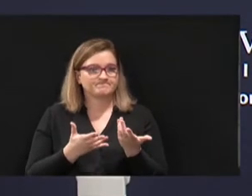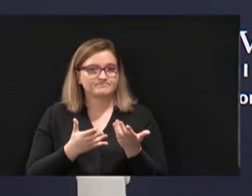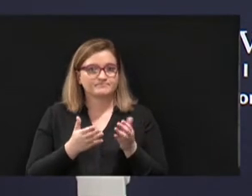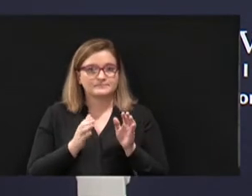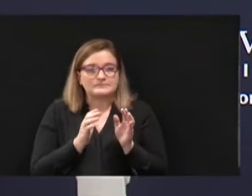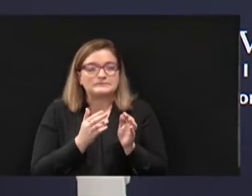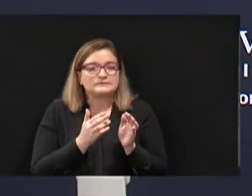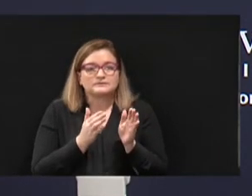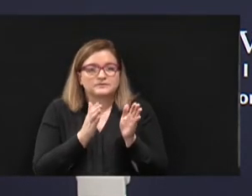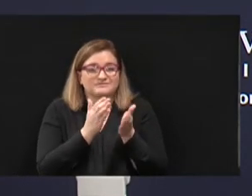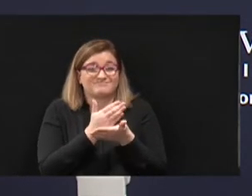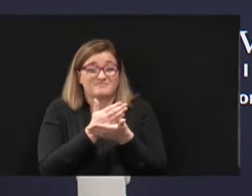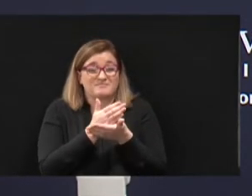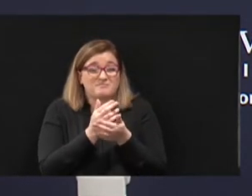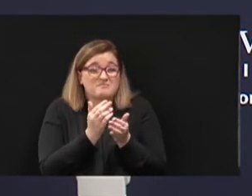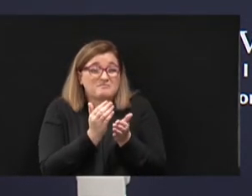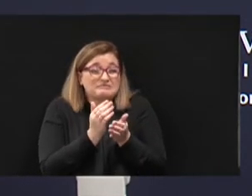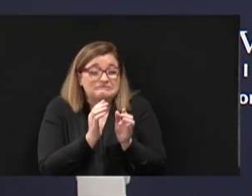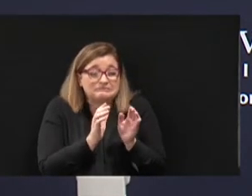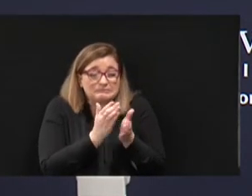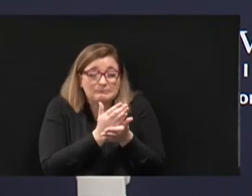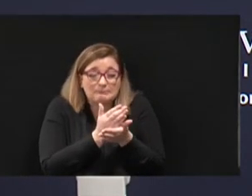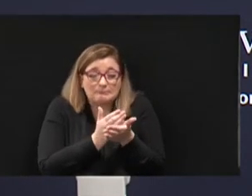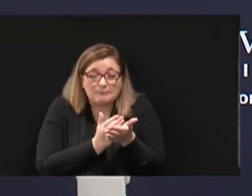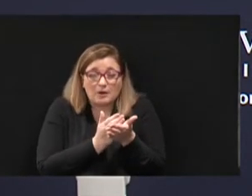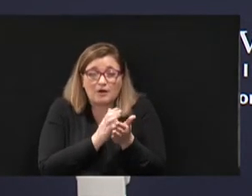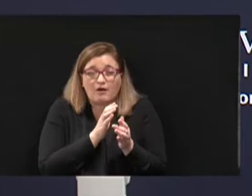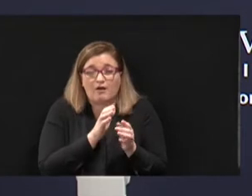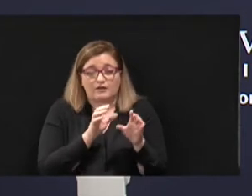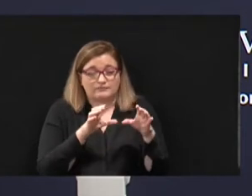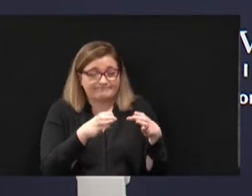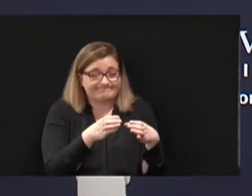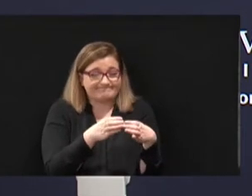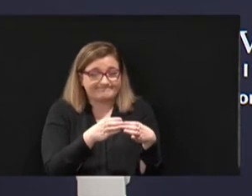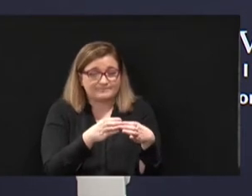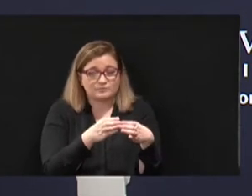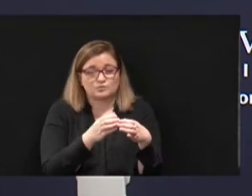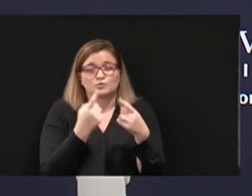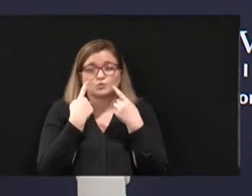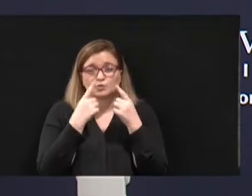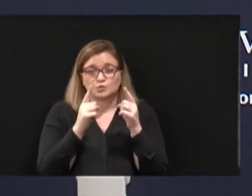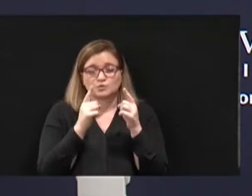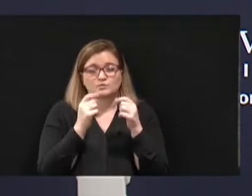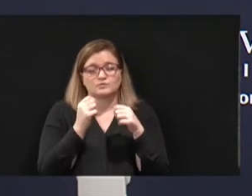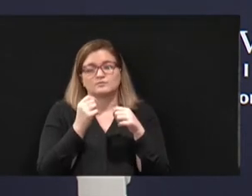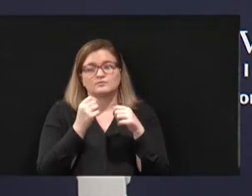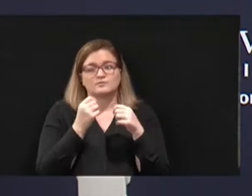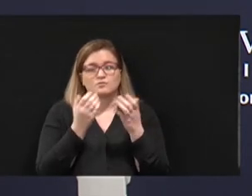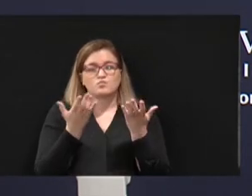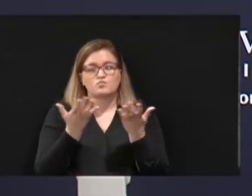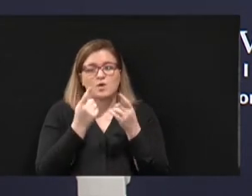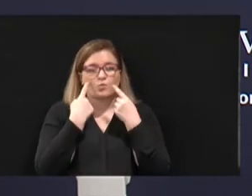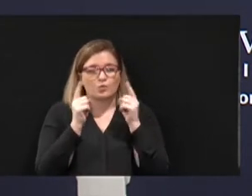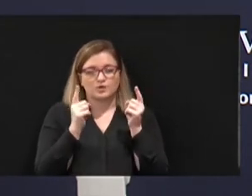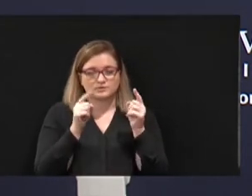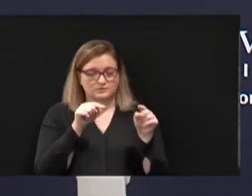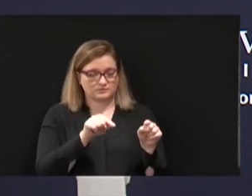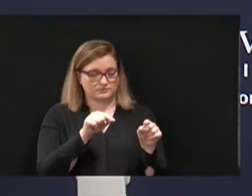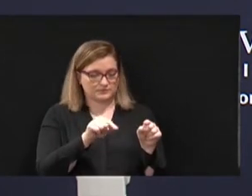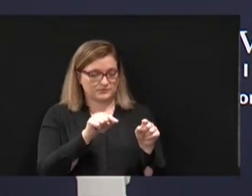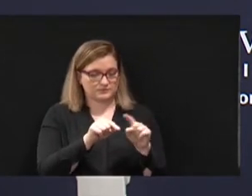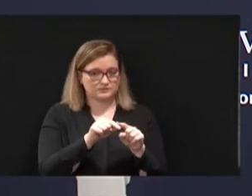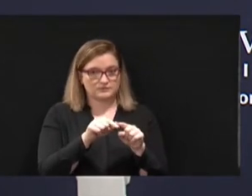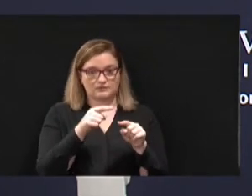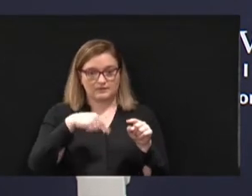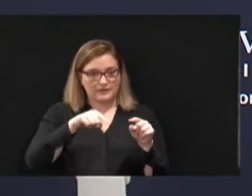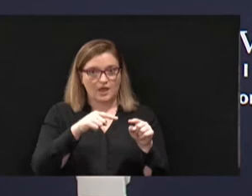population that we worked with, and the kids are really very cute and very fun, and they were very excited and open to